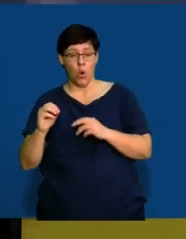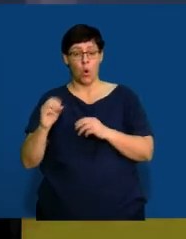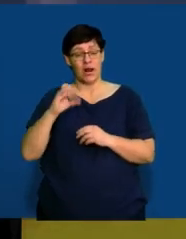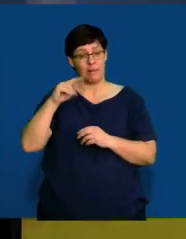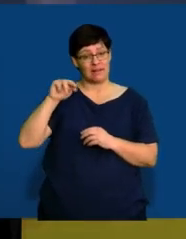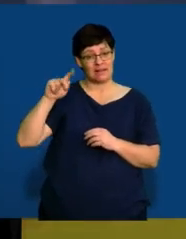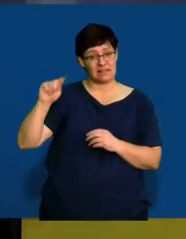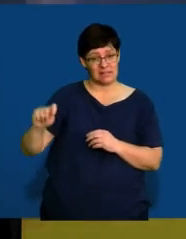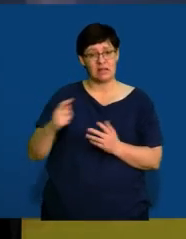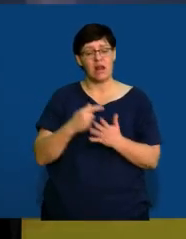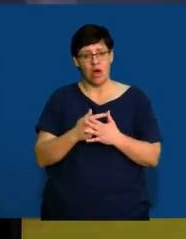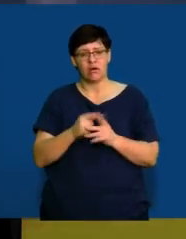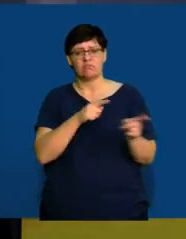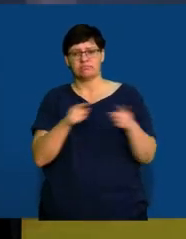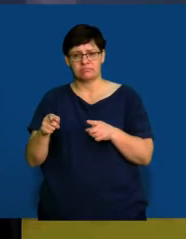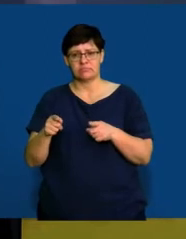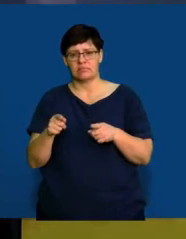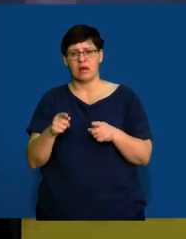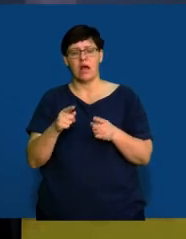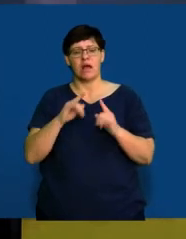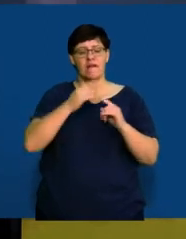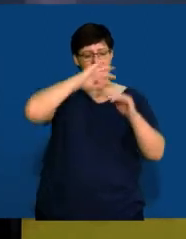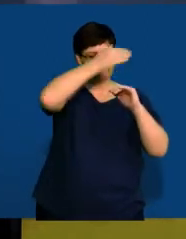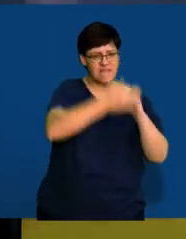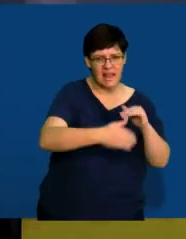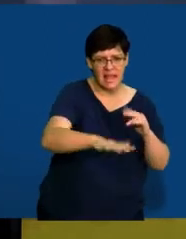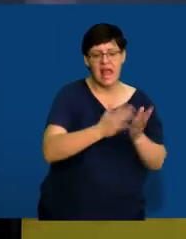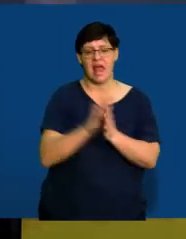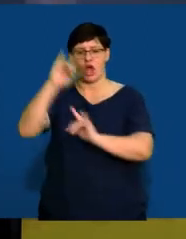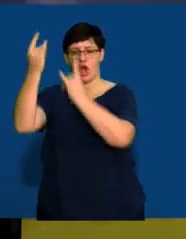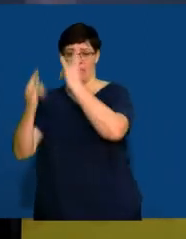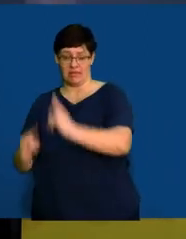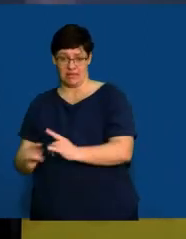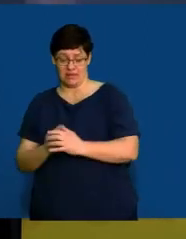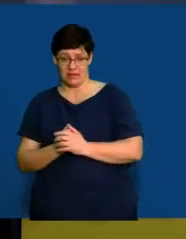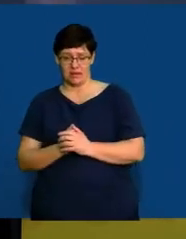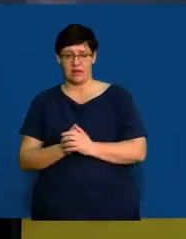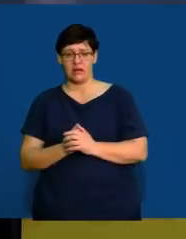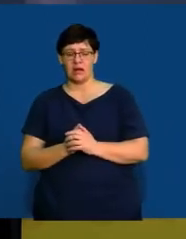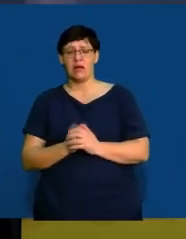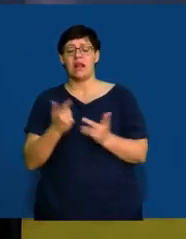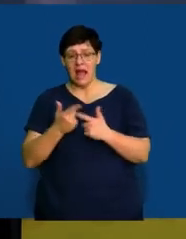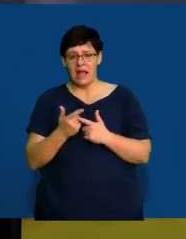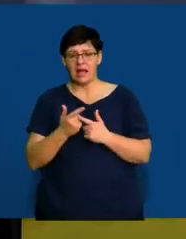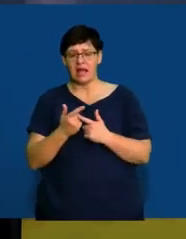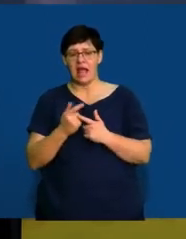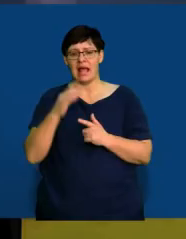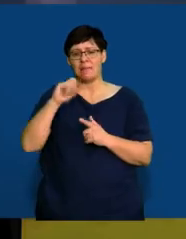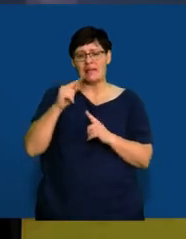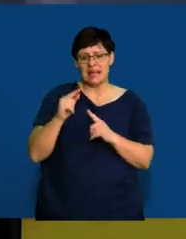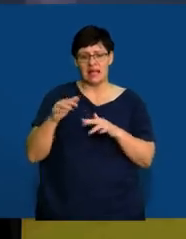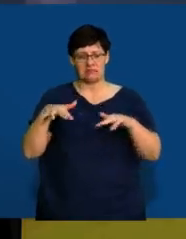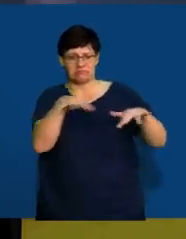at your valley climates as well as urban climates. Remember, microclimates refers to climatic conditions